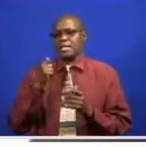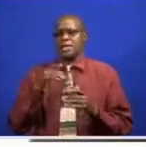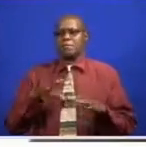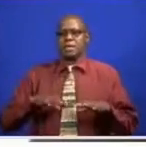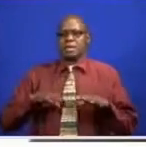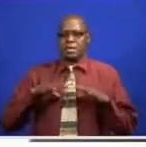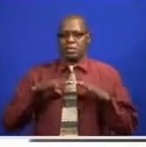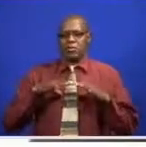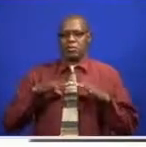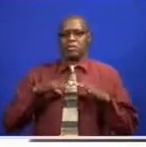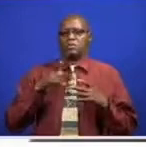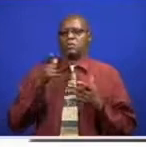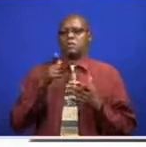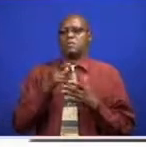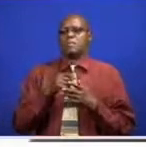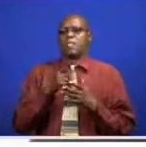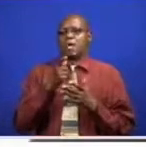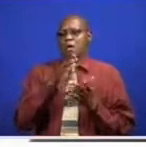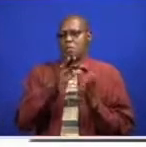an asset base of